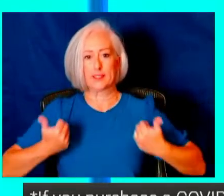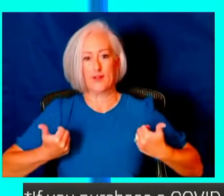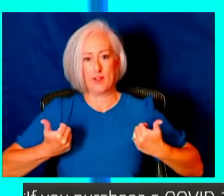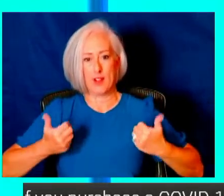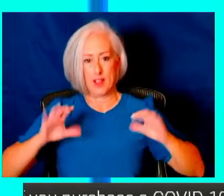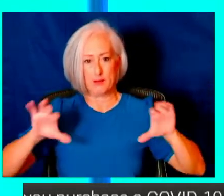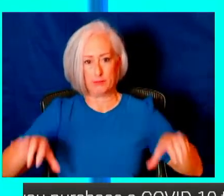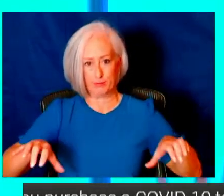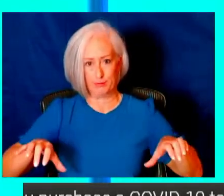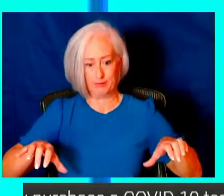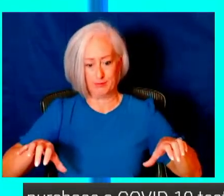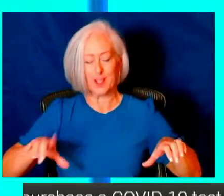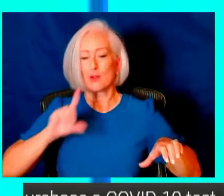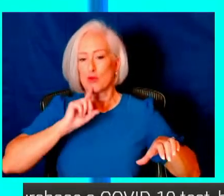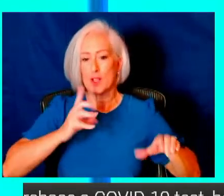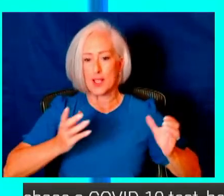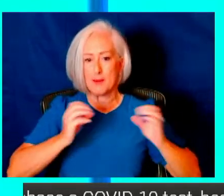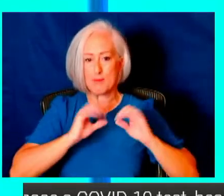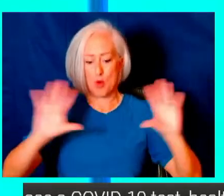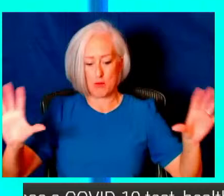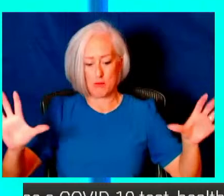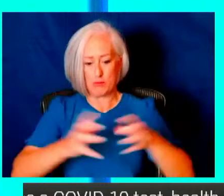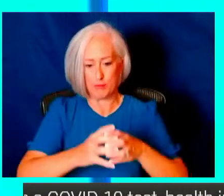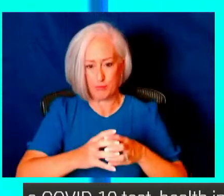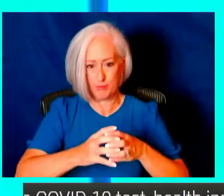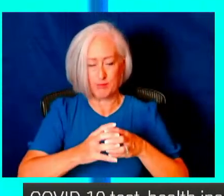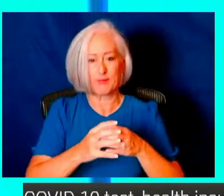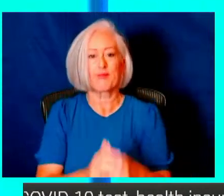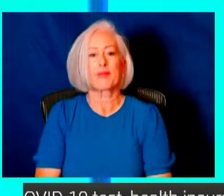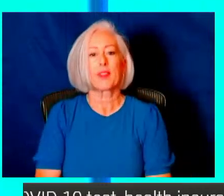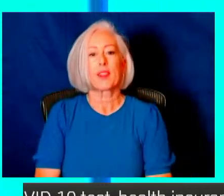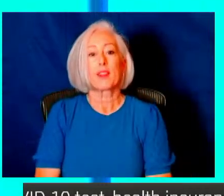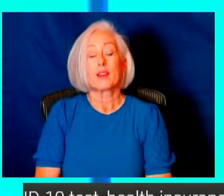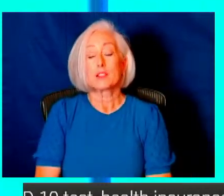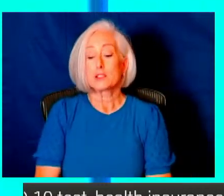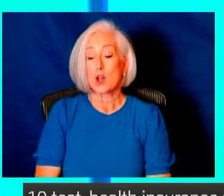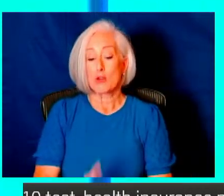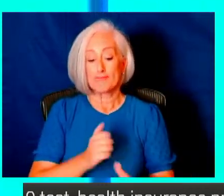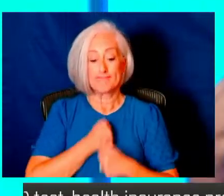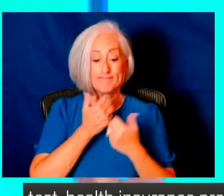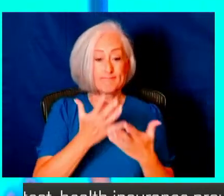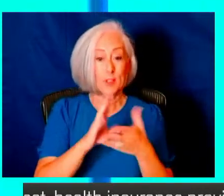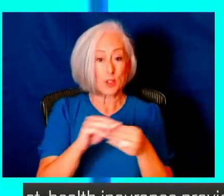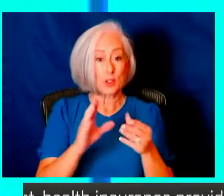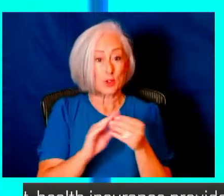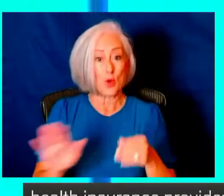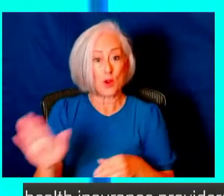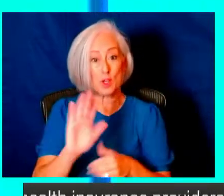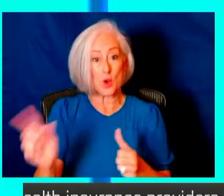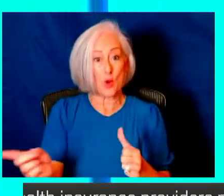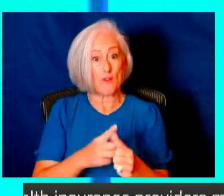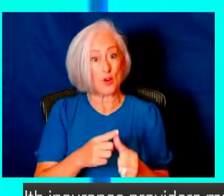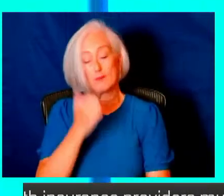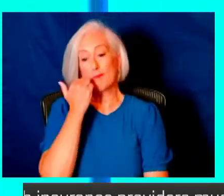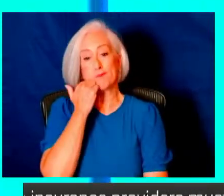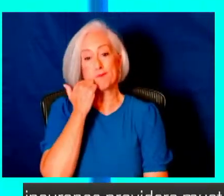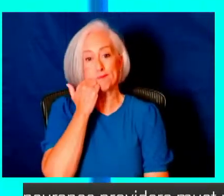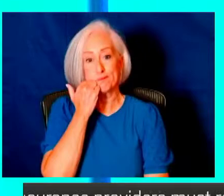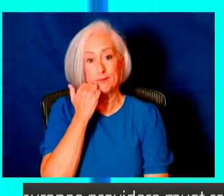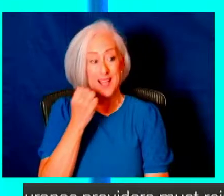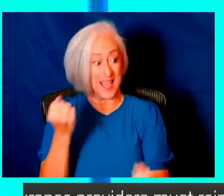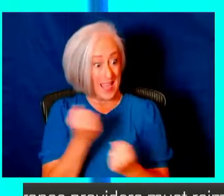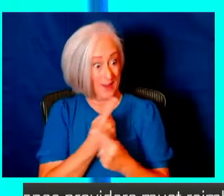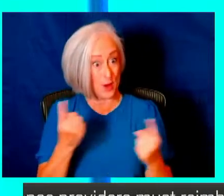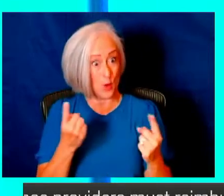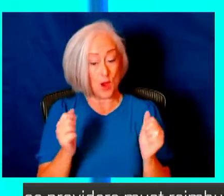the work that we do. I know I mentioned sharing the story of your first period. Every person with a uterus has